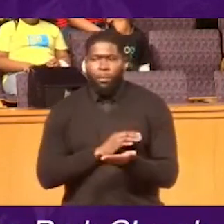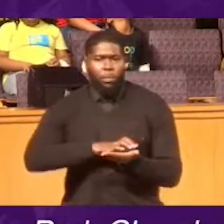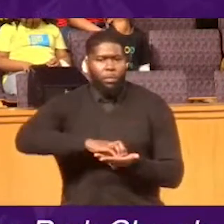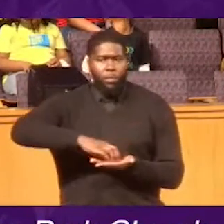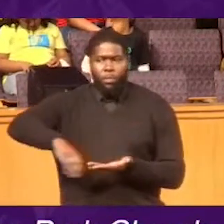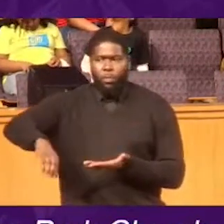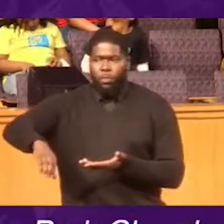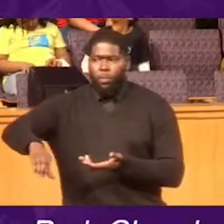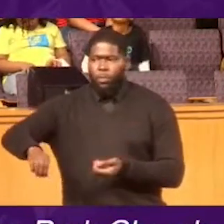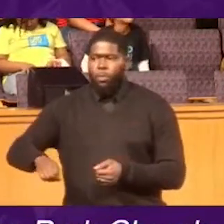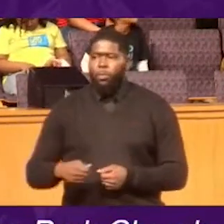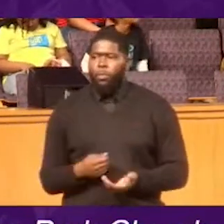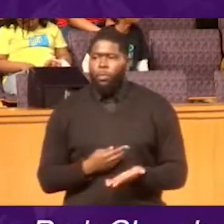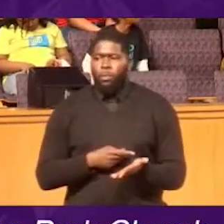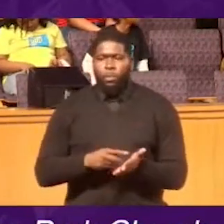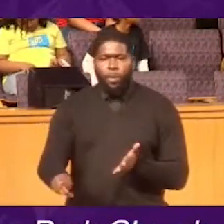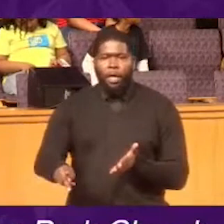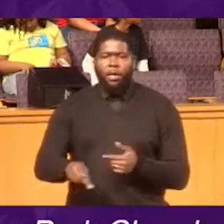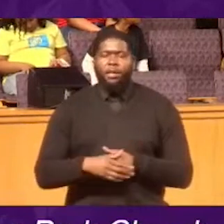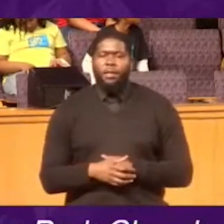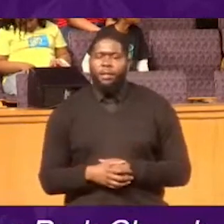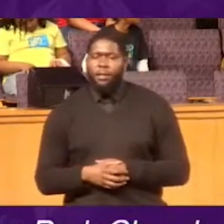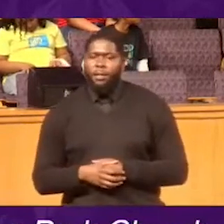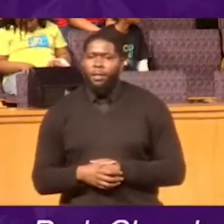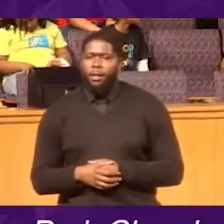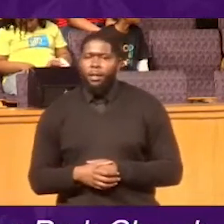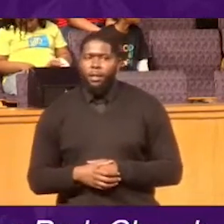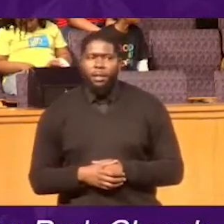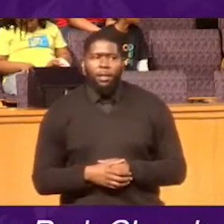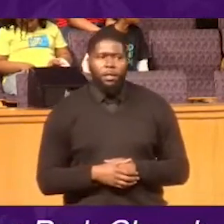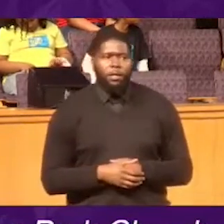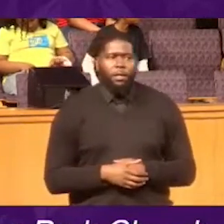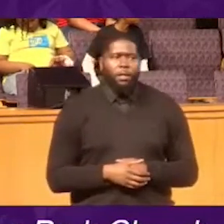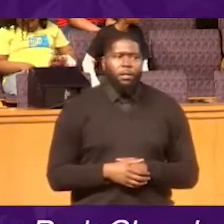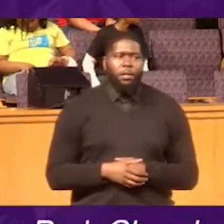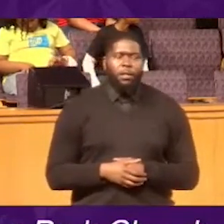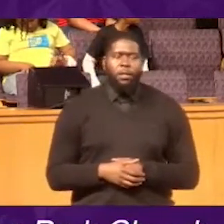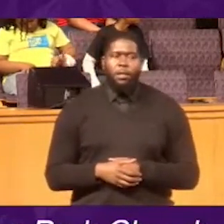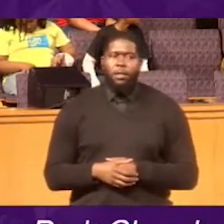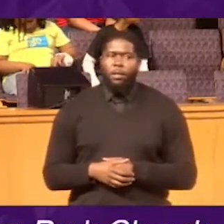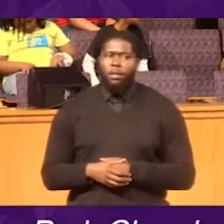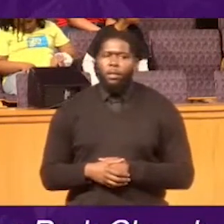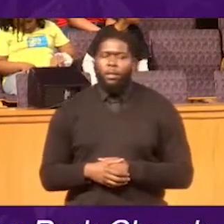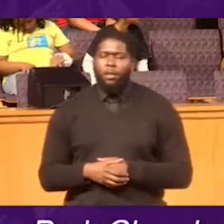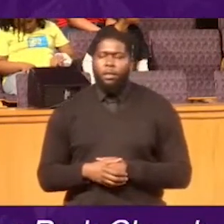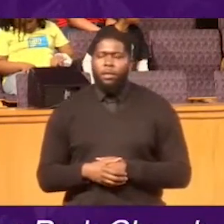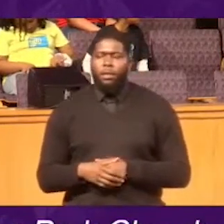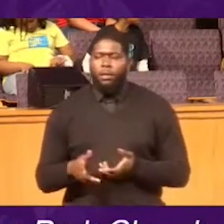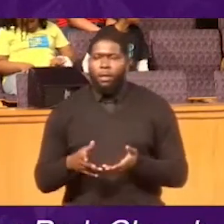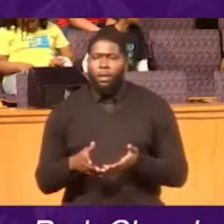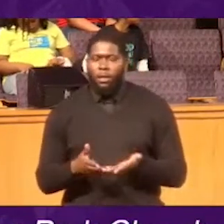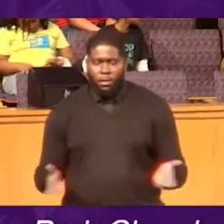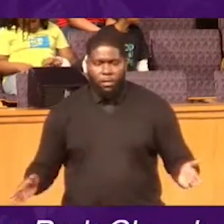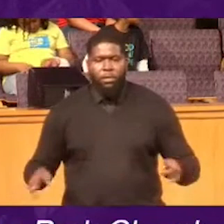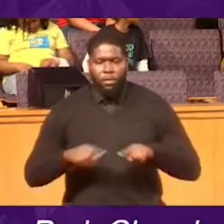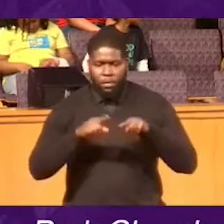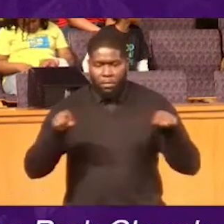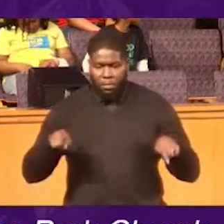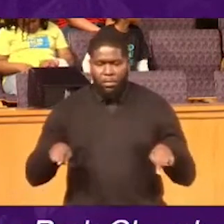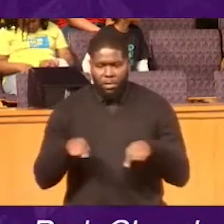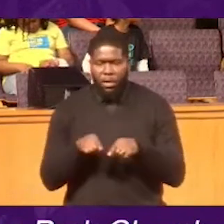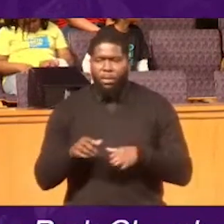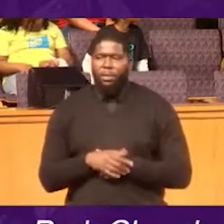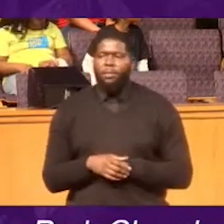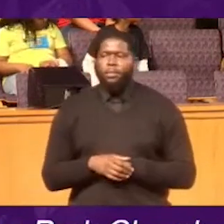Bill Pay as an option as well. Make sure that you direct your donations to 6029 Betty's Ford Row. And if you're here